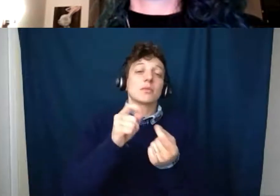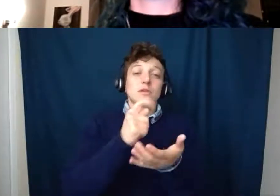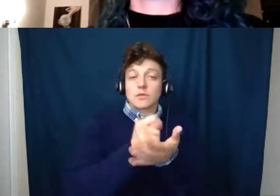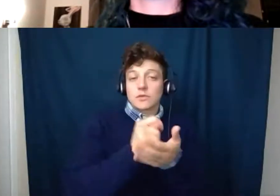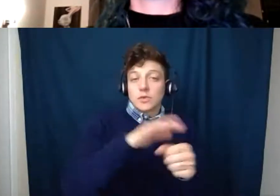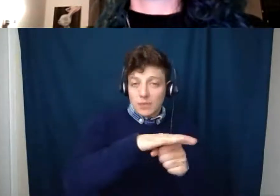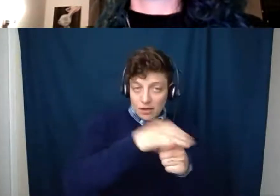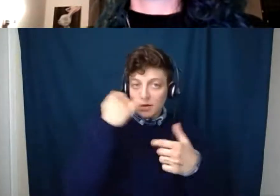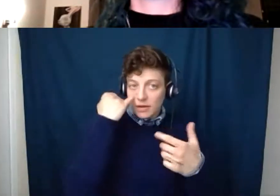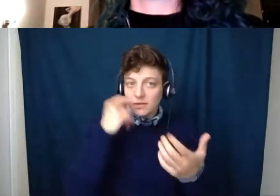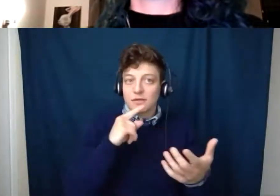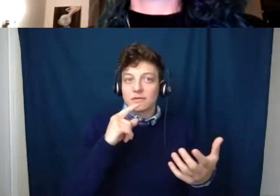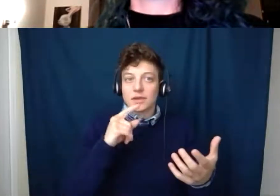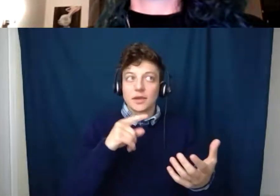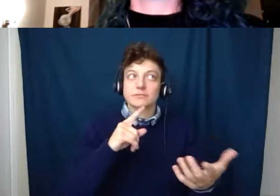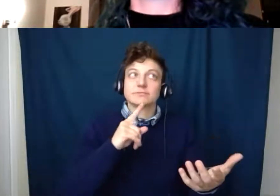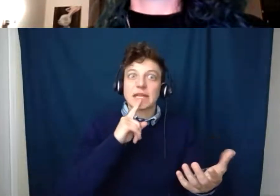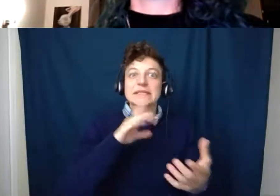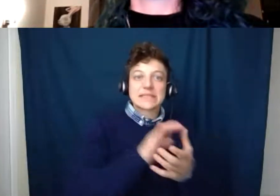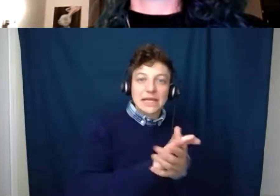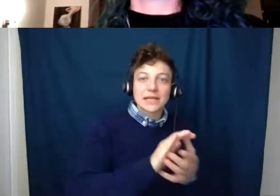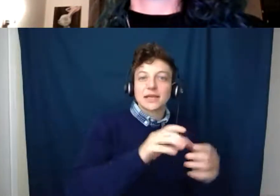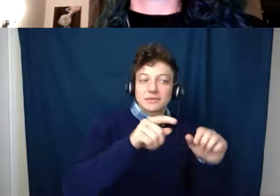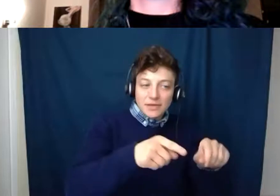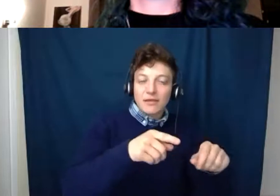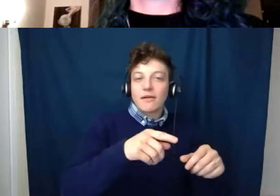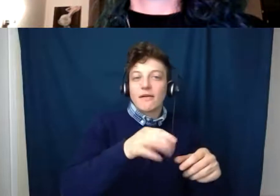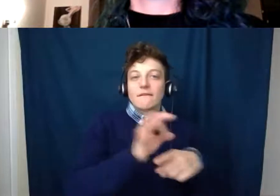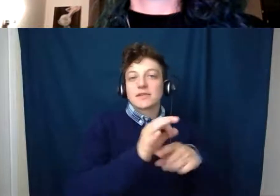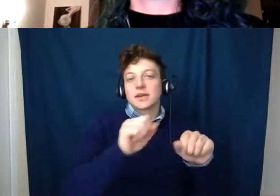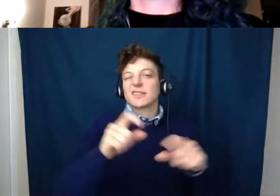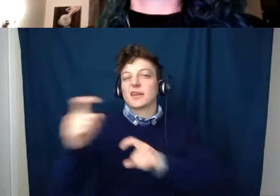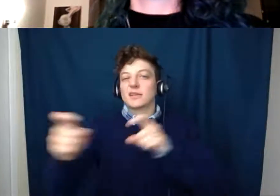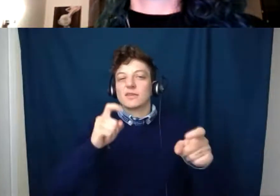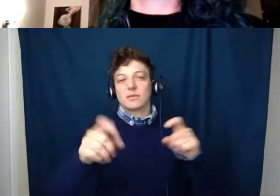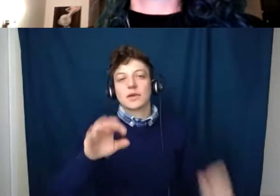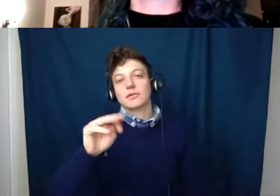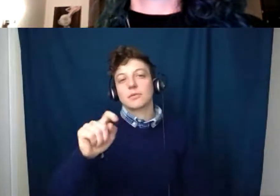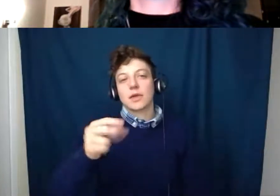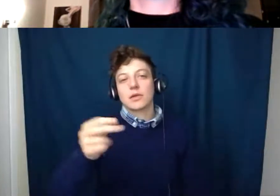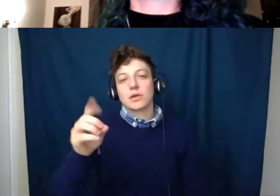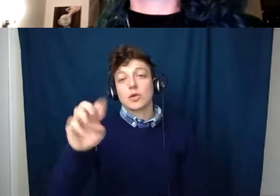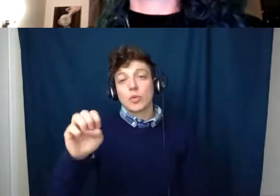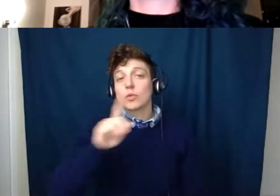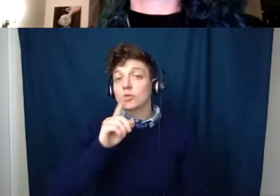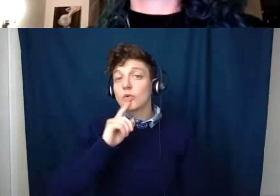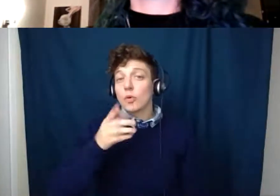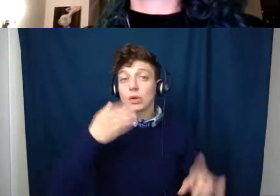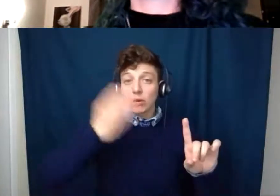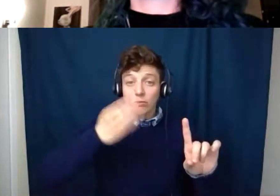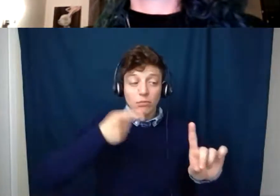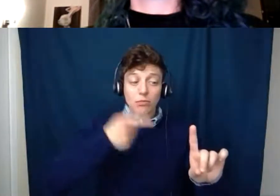facilities oftentimes can dispense methadone. And so really the treatment option that's most common in Philly is